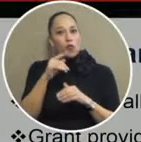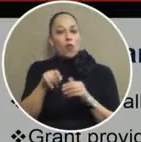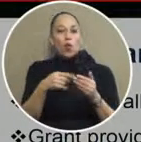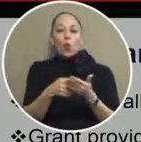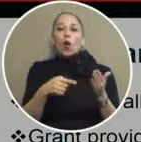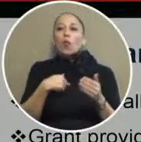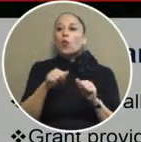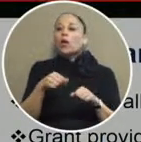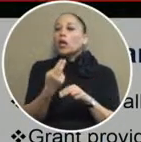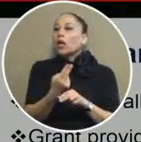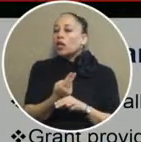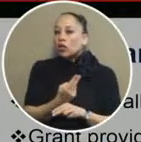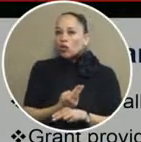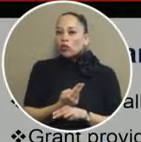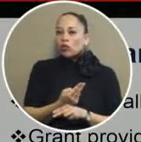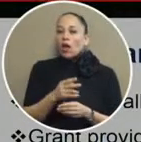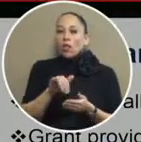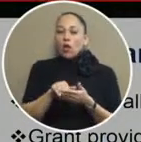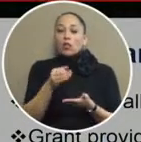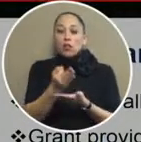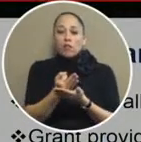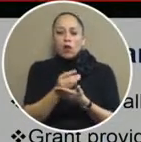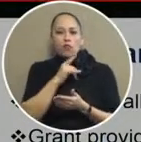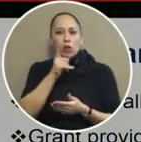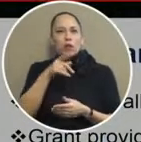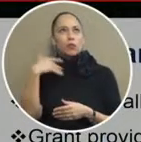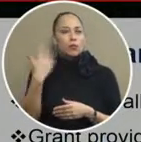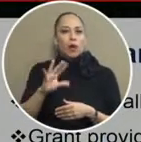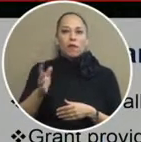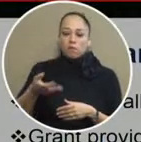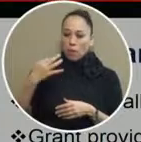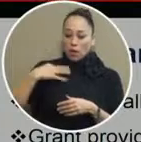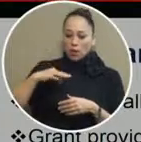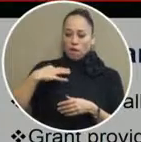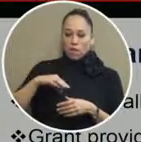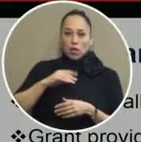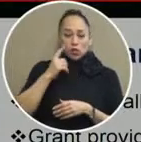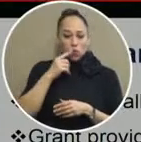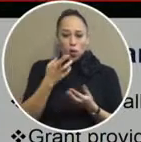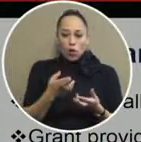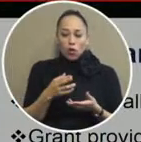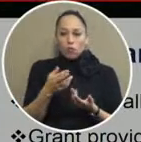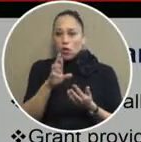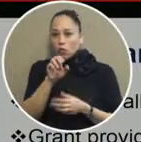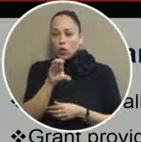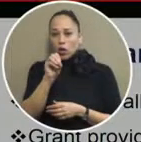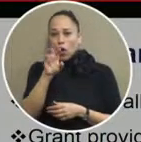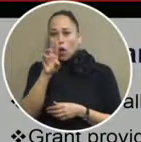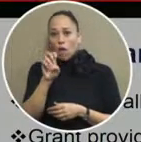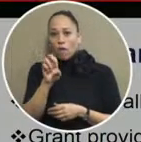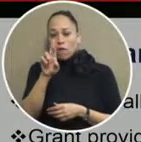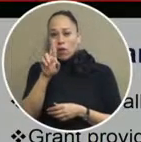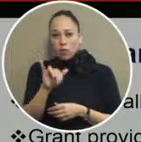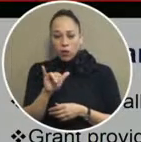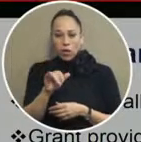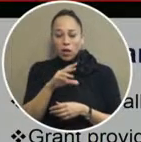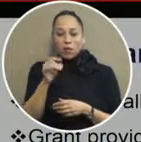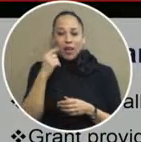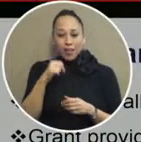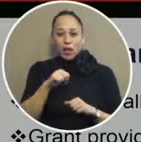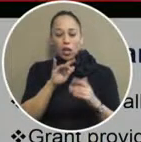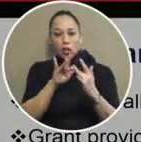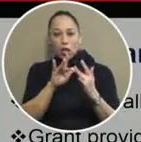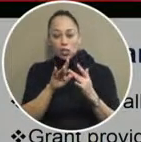be used, the funds are going to be very, very beneficial in helping us address this long-term recovery. So whether it's the additional testing,